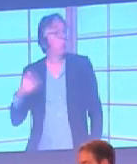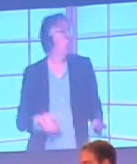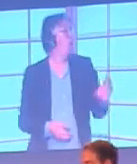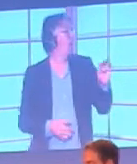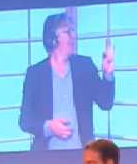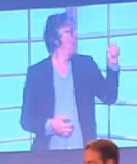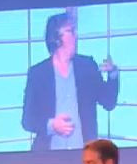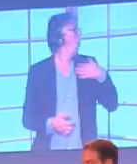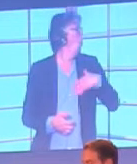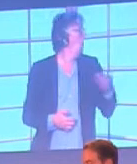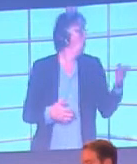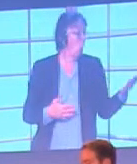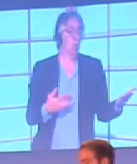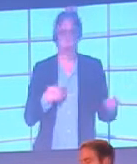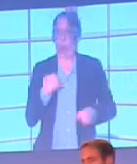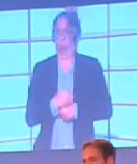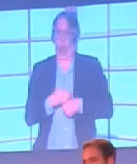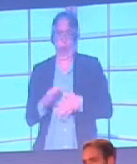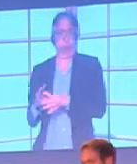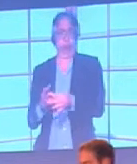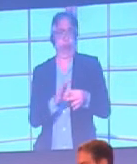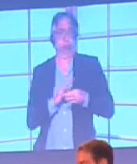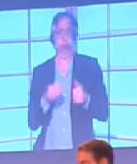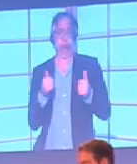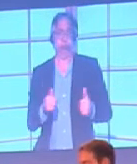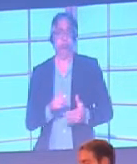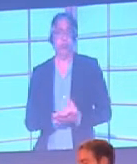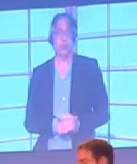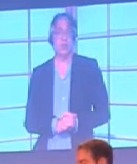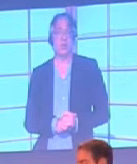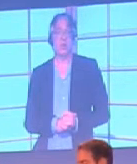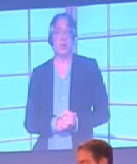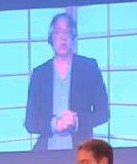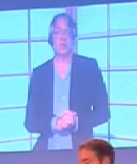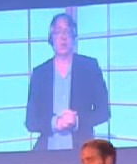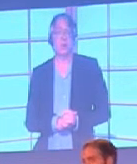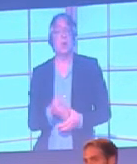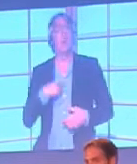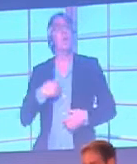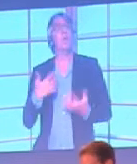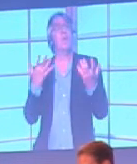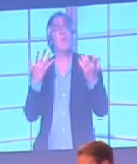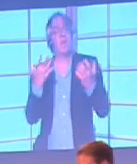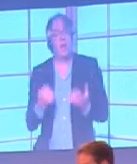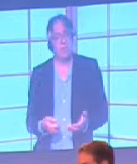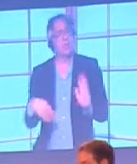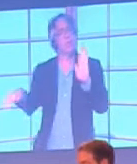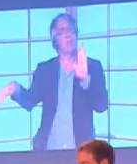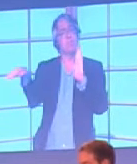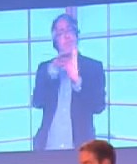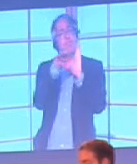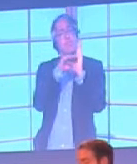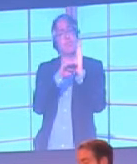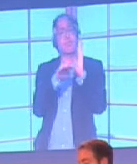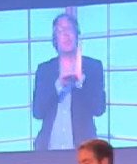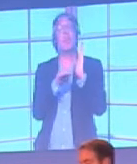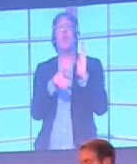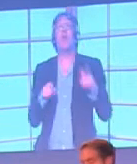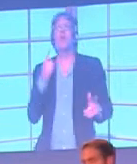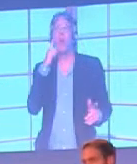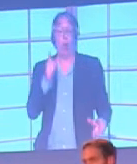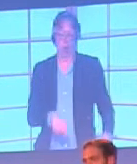collaboration. So what we do is we establish some seating requirements and amenities for wheelchair